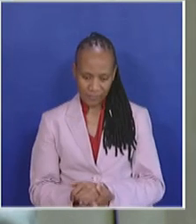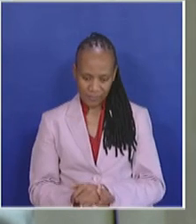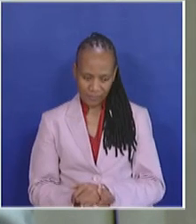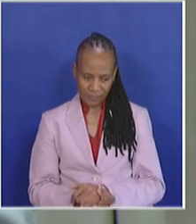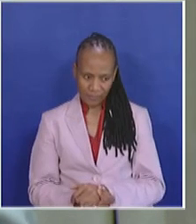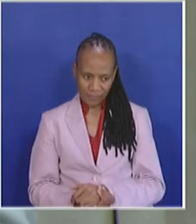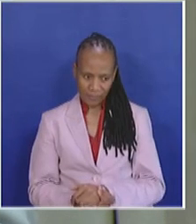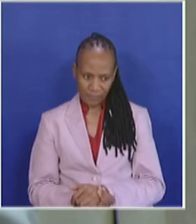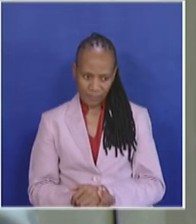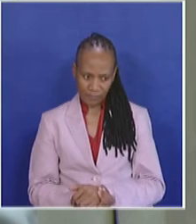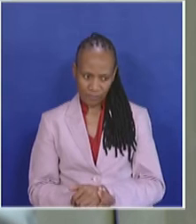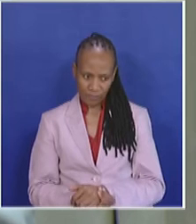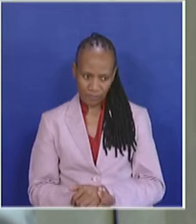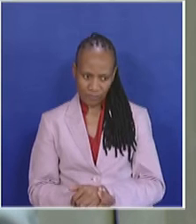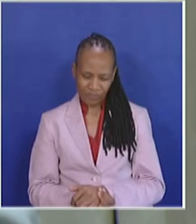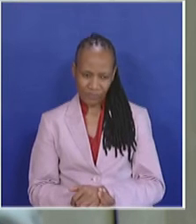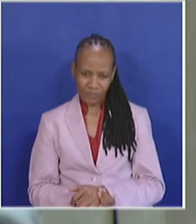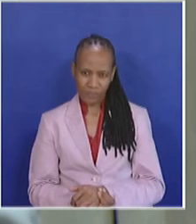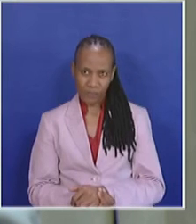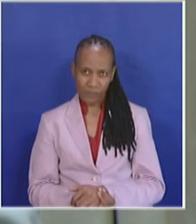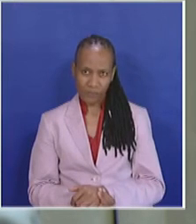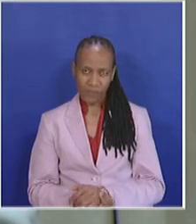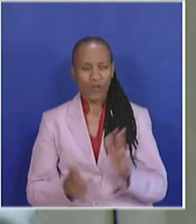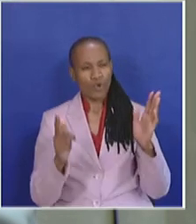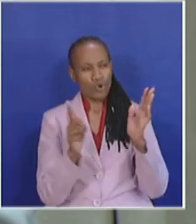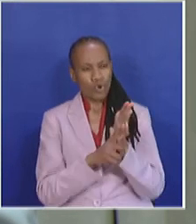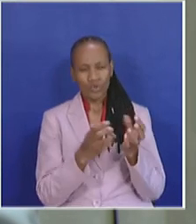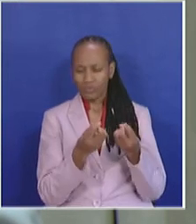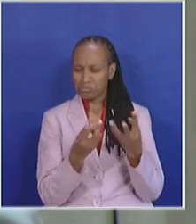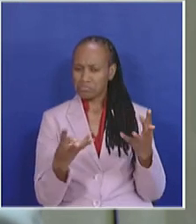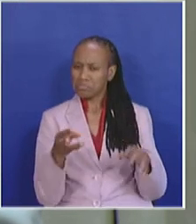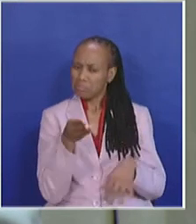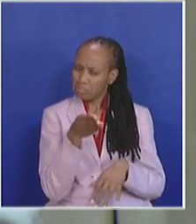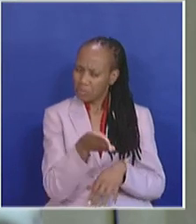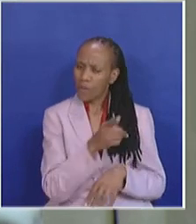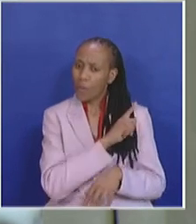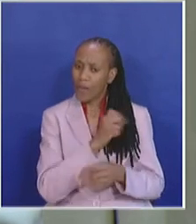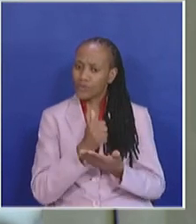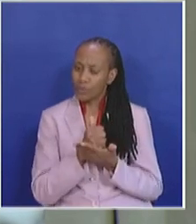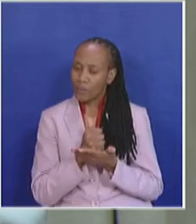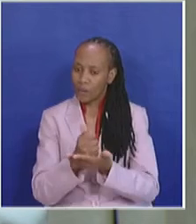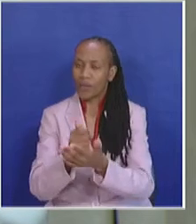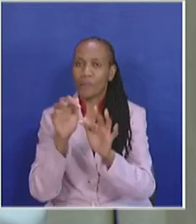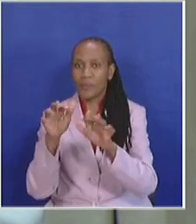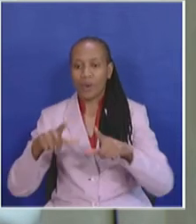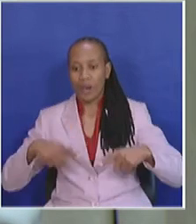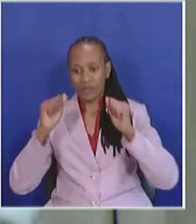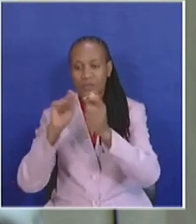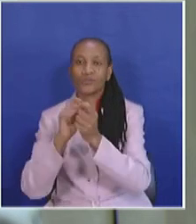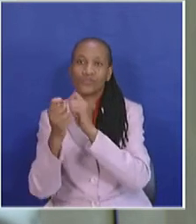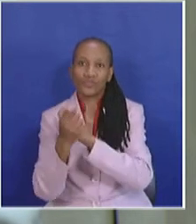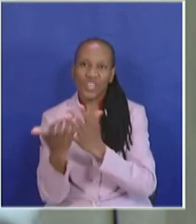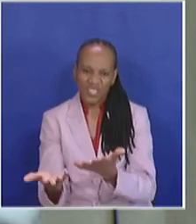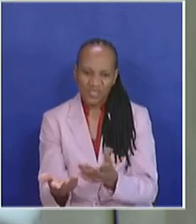Although numerous laws and policies intended to improve people's quality of life and promote economic and